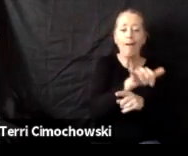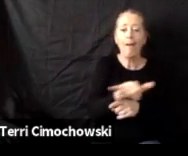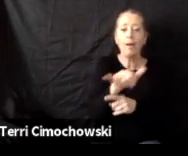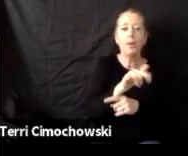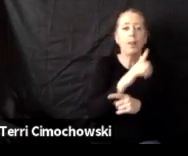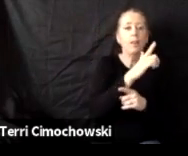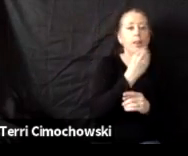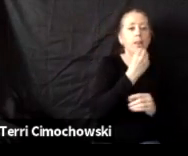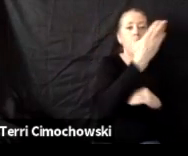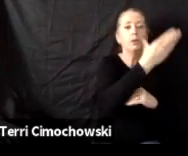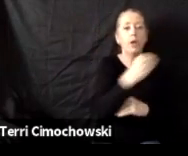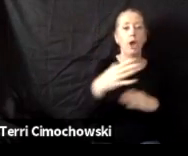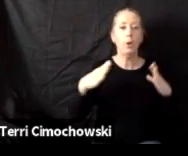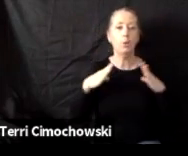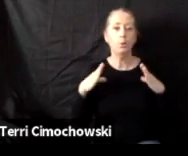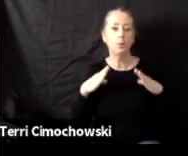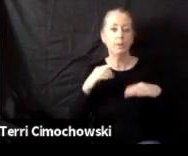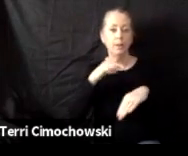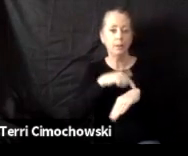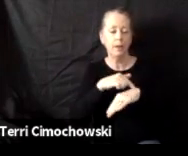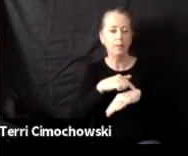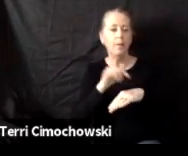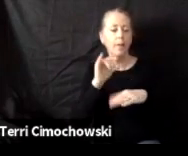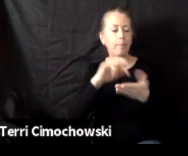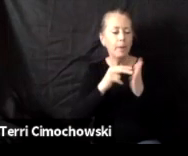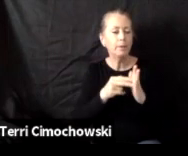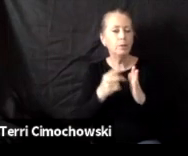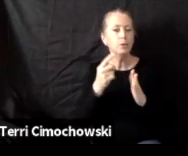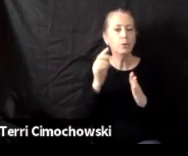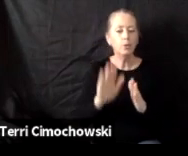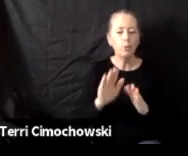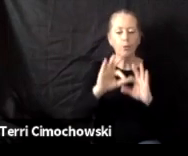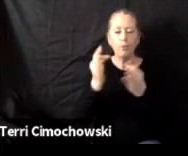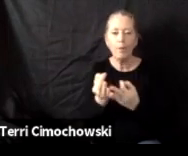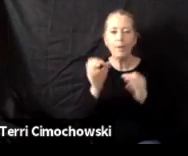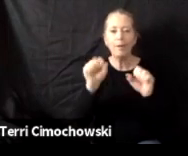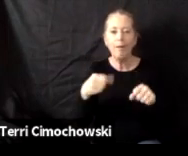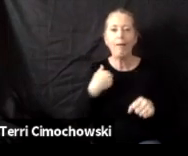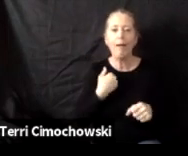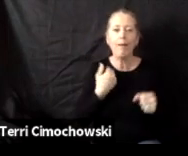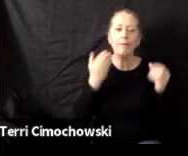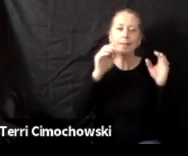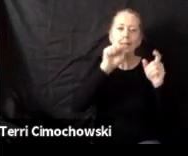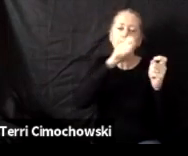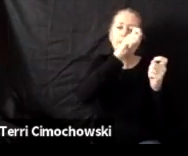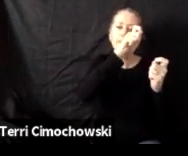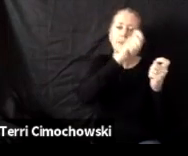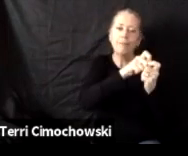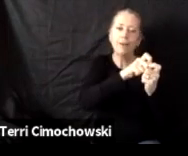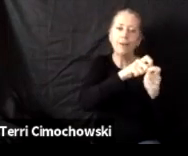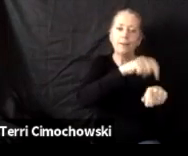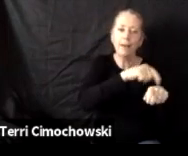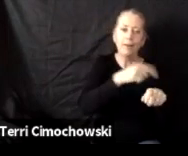for elementary. This means that as a family, you are able to have that dedicated time for lunch and recess and